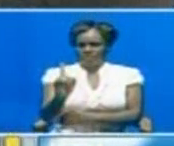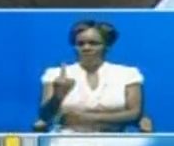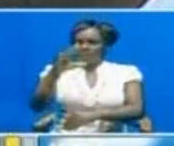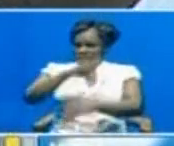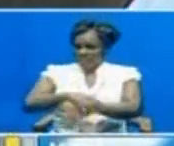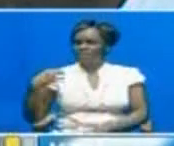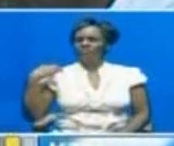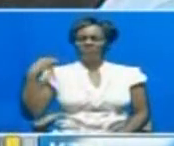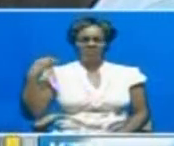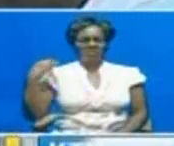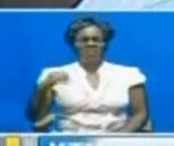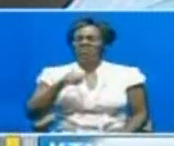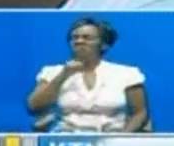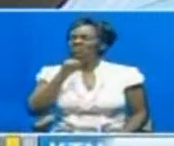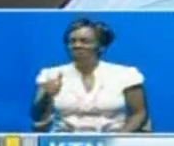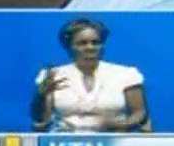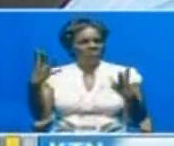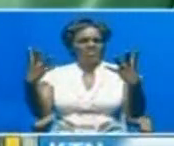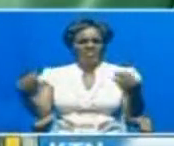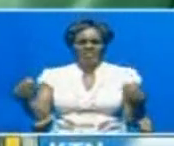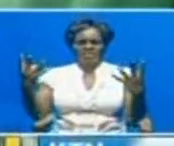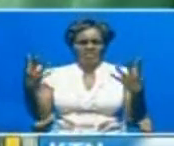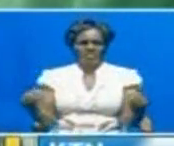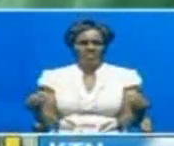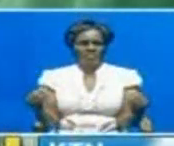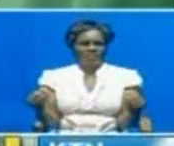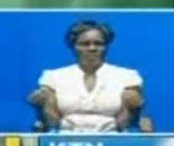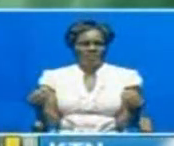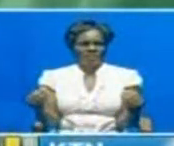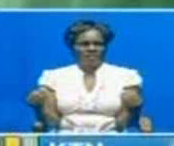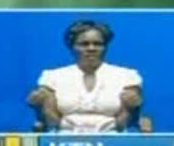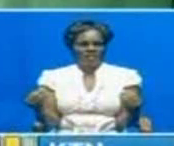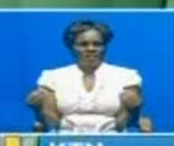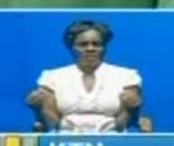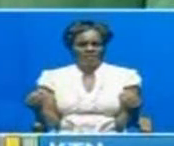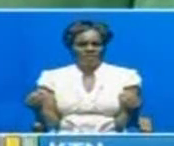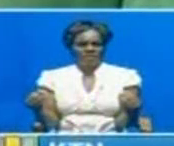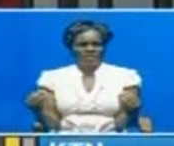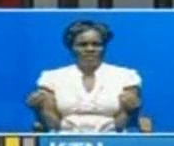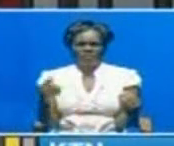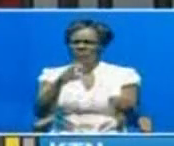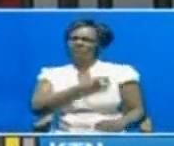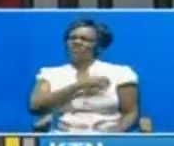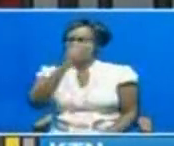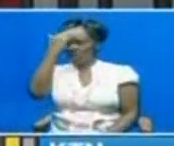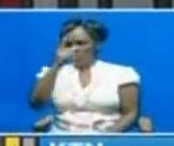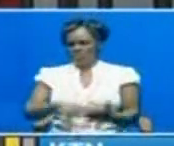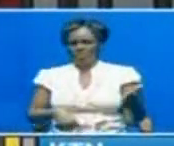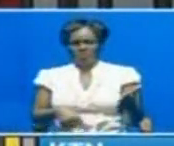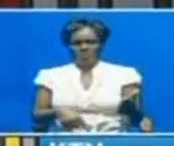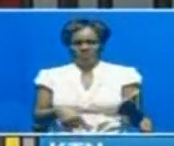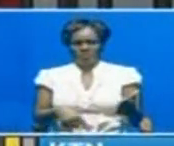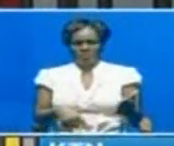these volunteers is not always an easy ride. Yes, naenda kana chotoa mzuri naenda. Kwa inaogopa nini? But be very apprehensive